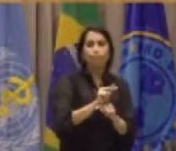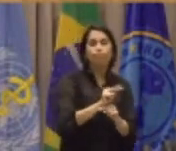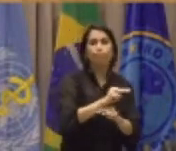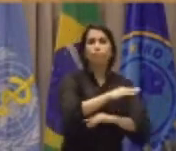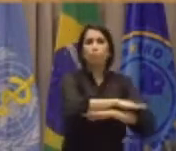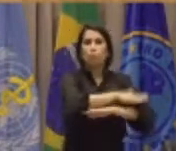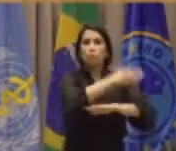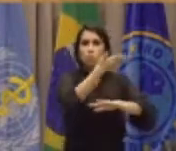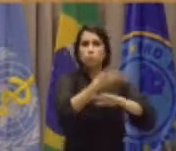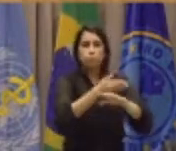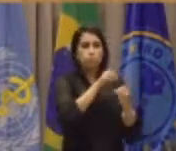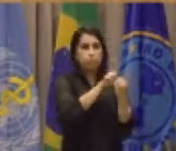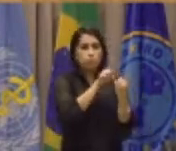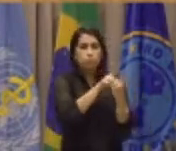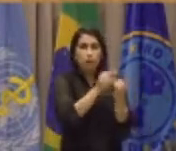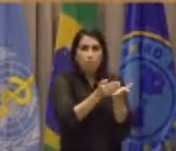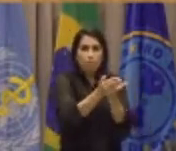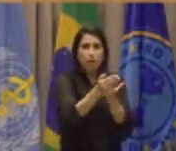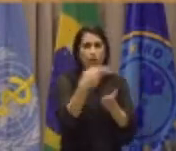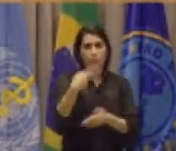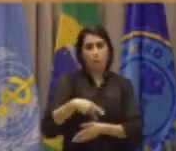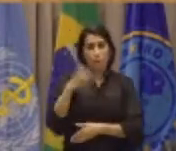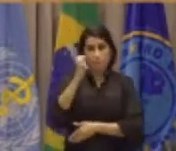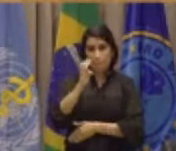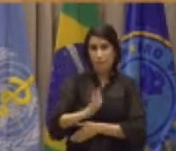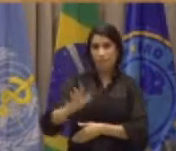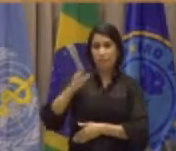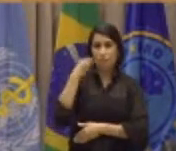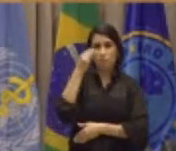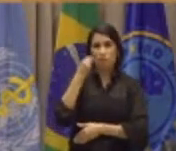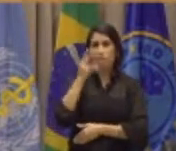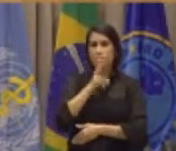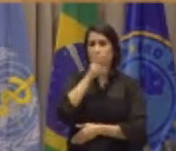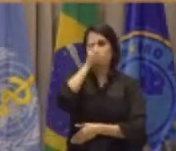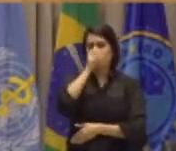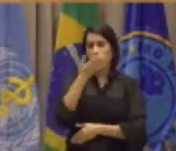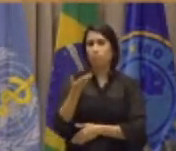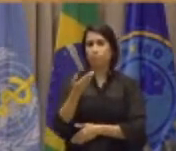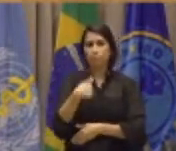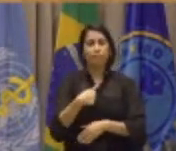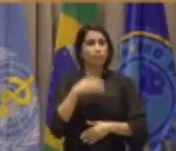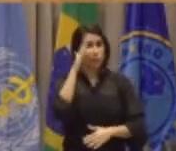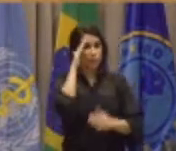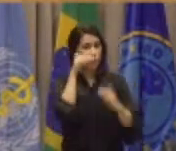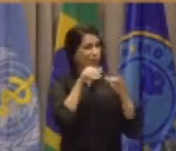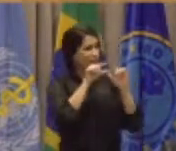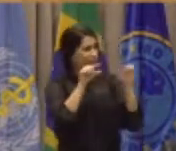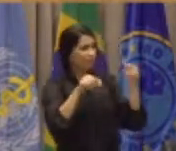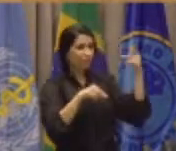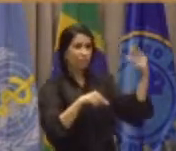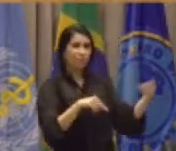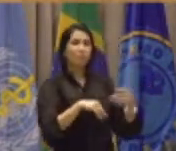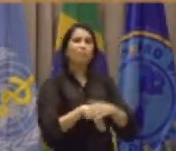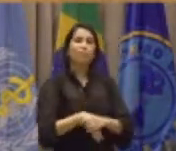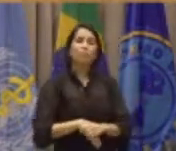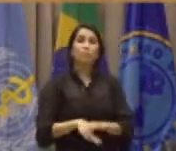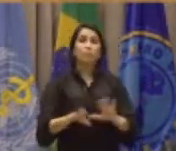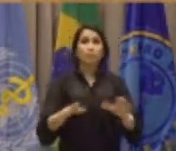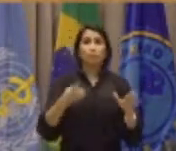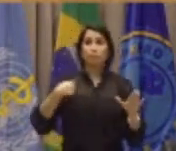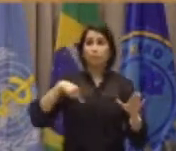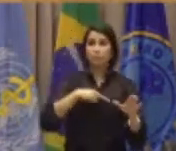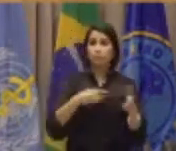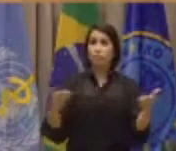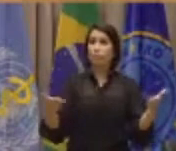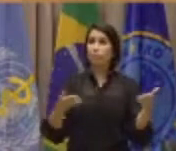spaces, intensive care and primary health care. But I think that Brazil is different in this